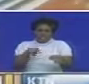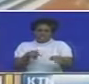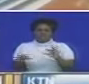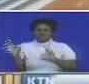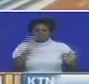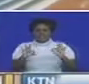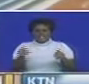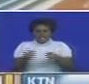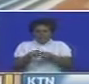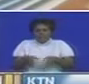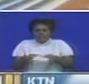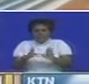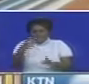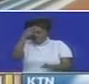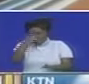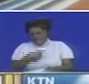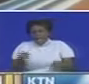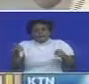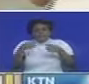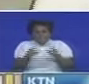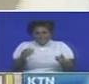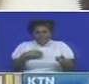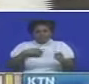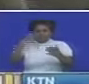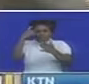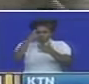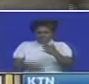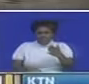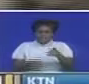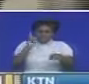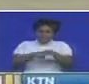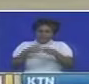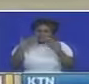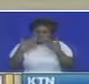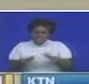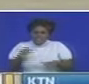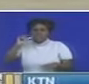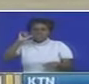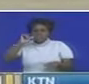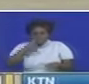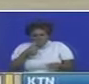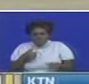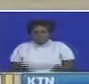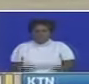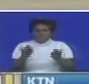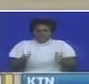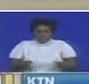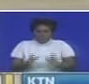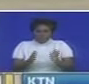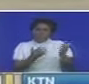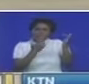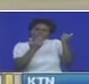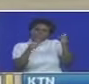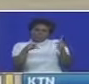Thika superhighway, but it comes at a cost. Once complete, the new and improved Outer Ring Road is expected to